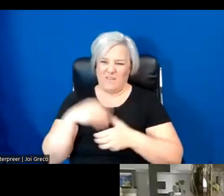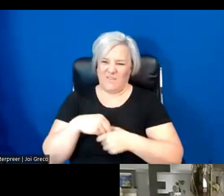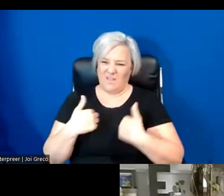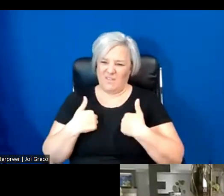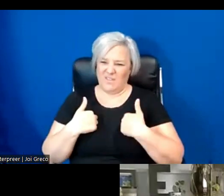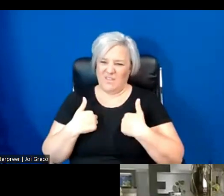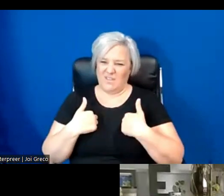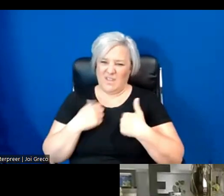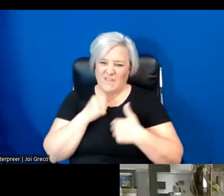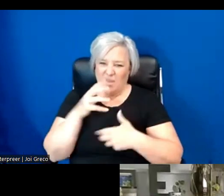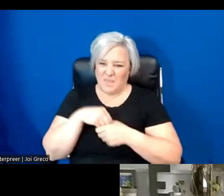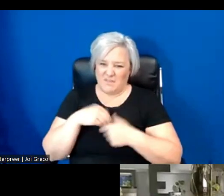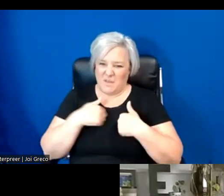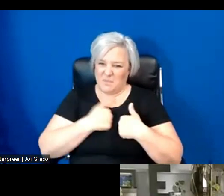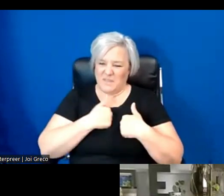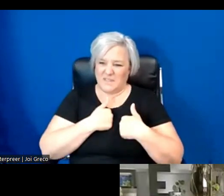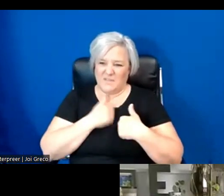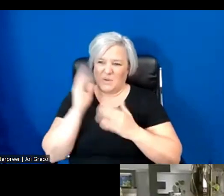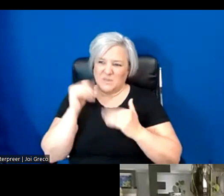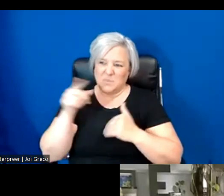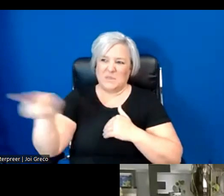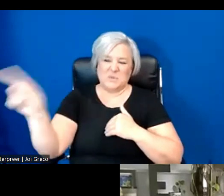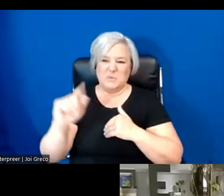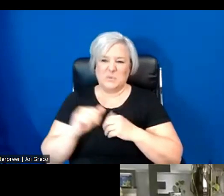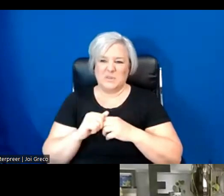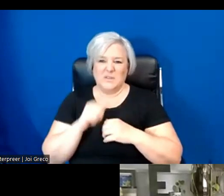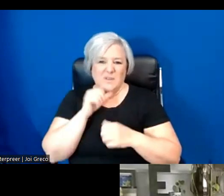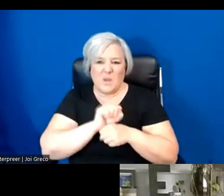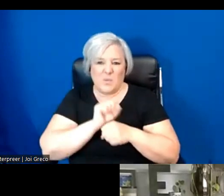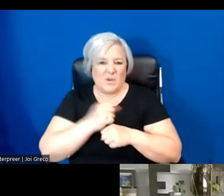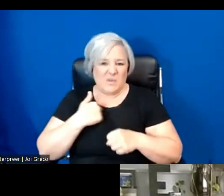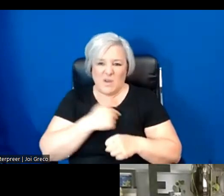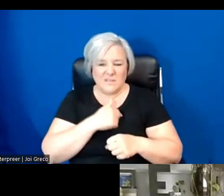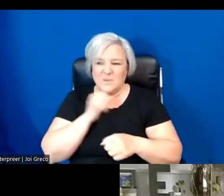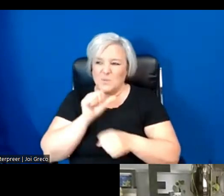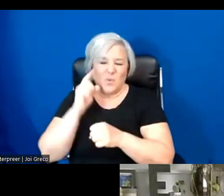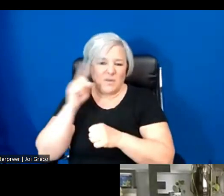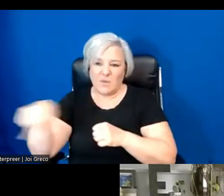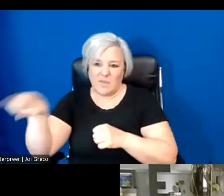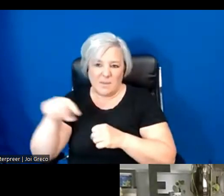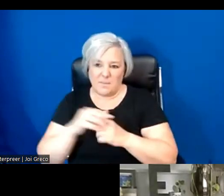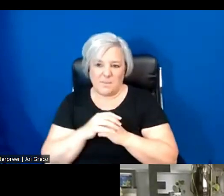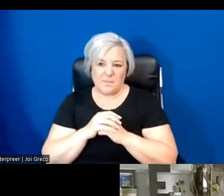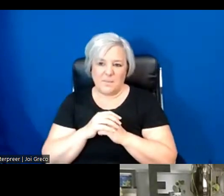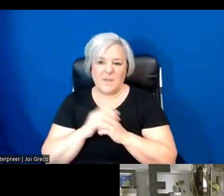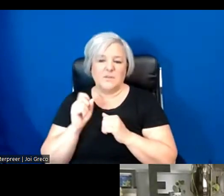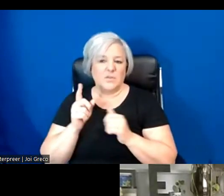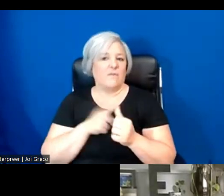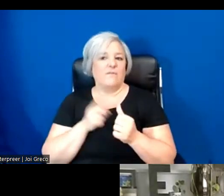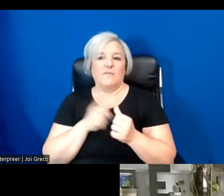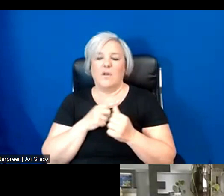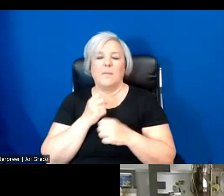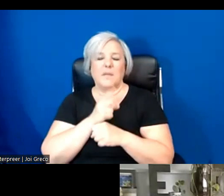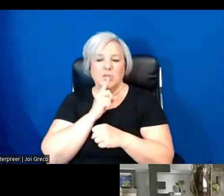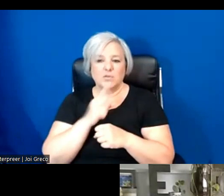do it? Because then why would I expect them to do it? So if it's not going to work for us, then it's not going to work for them. So I would first and foremost make sure